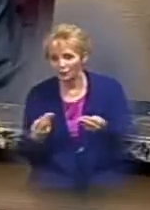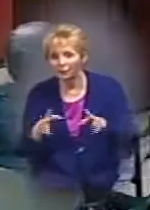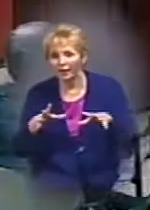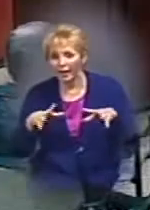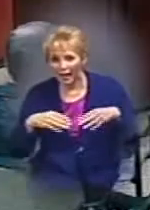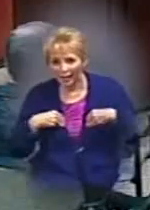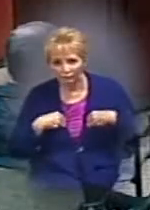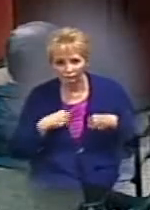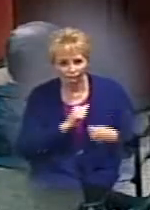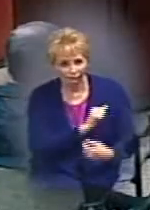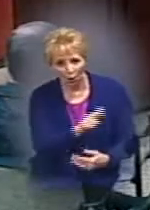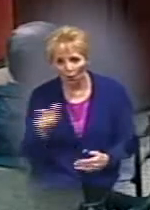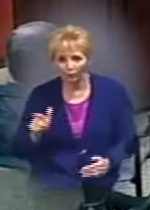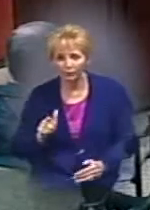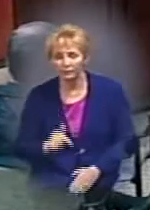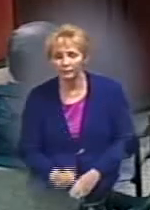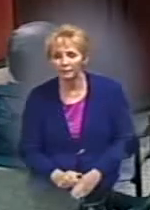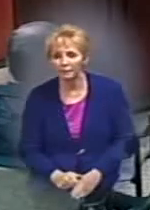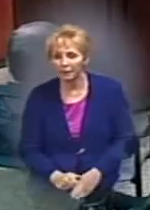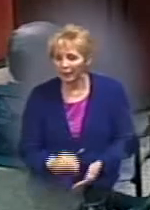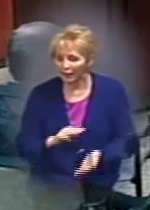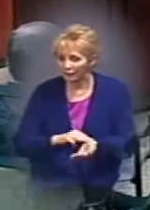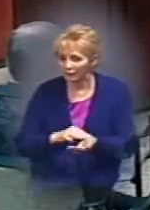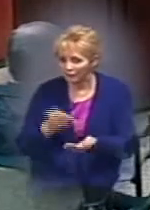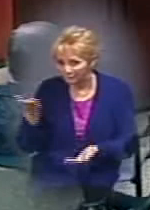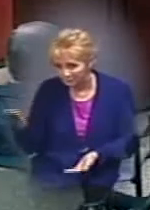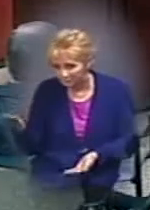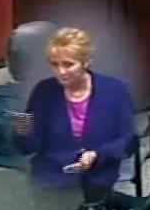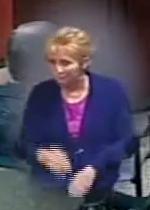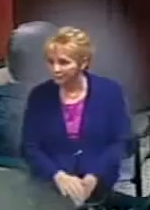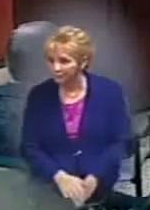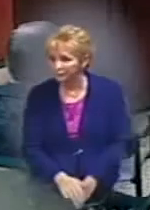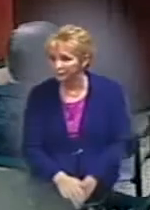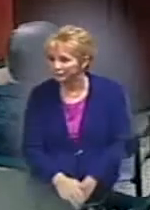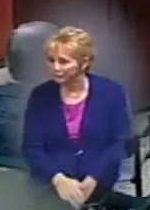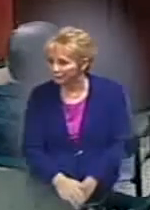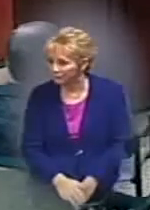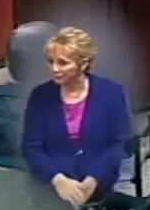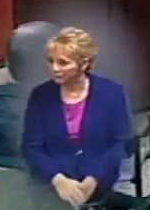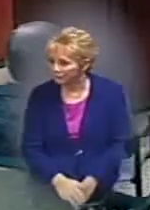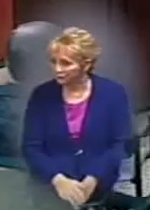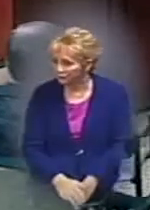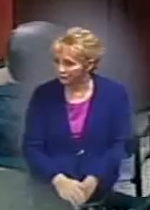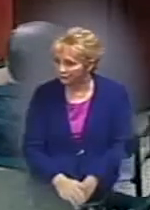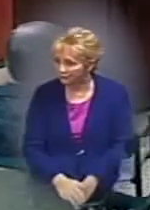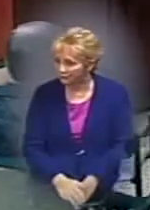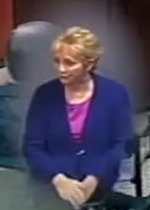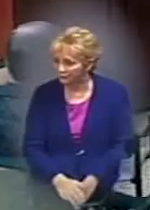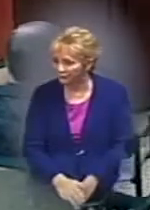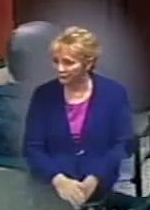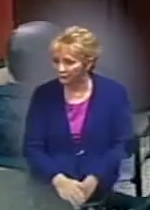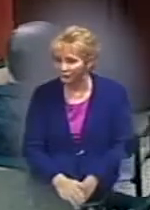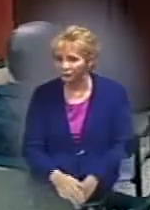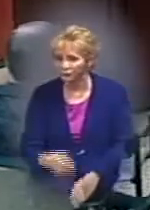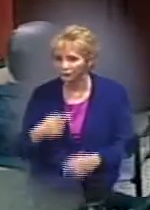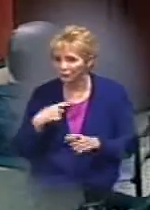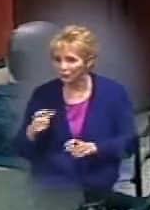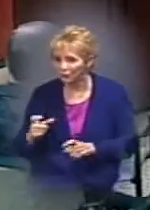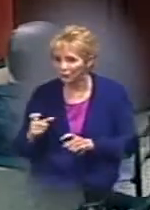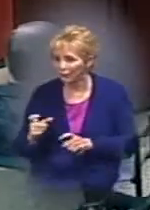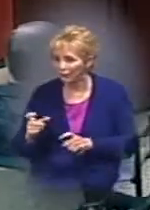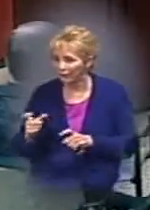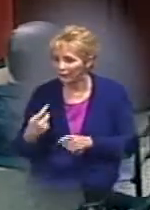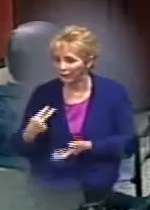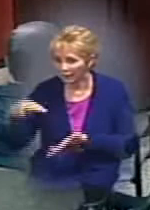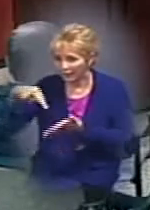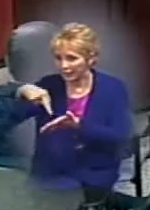aye. Aye. Doctor, I'm going to pass this over to you if you'll stand up with